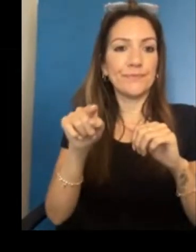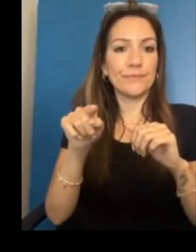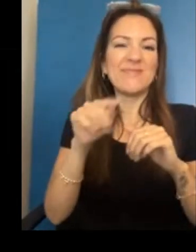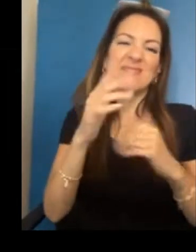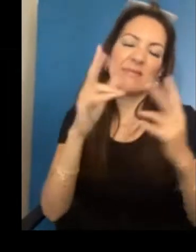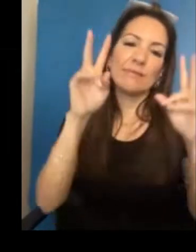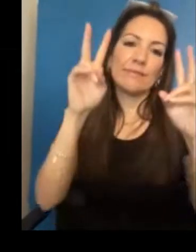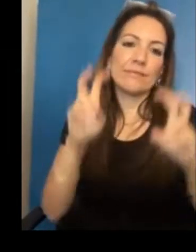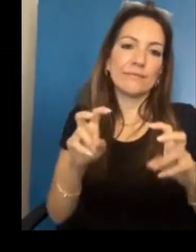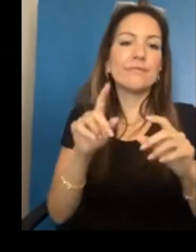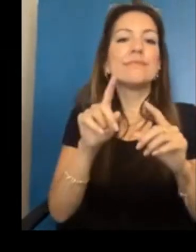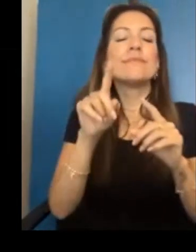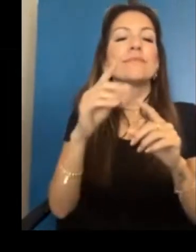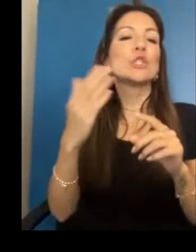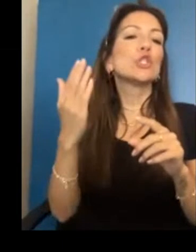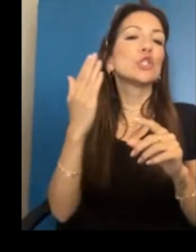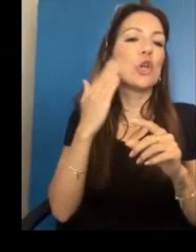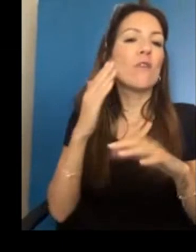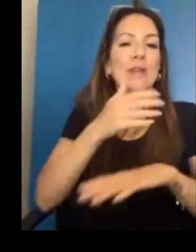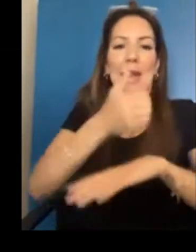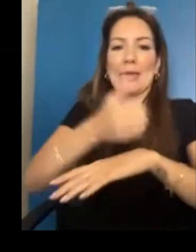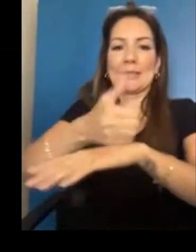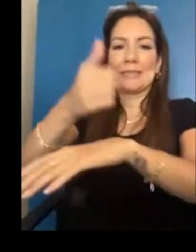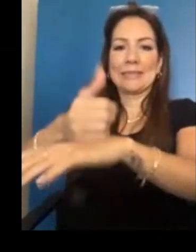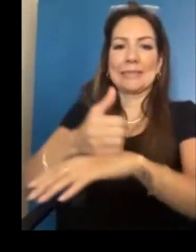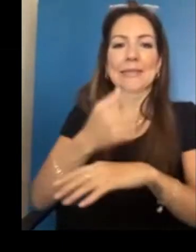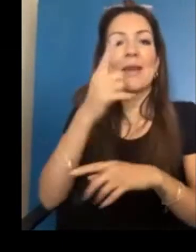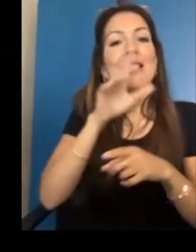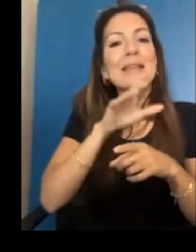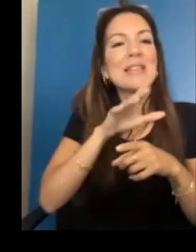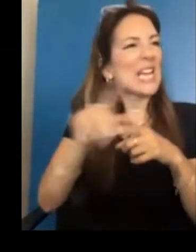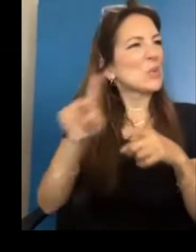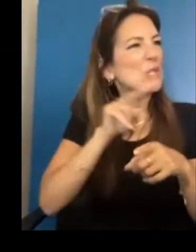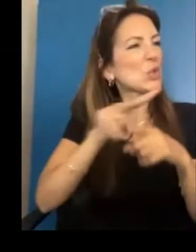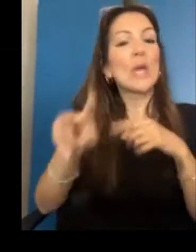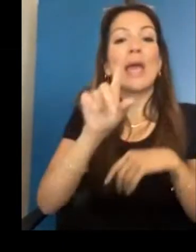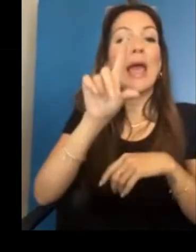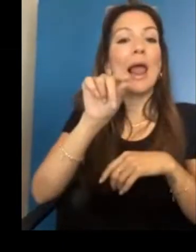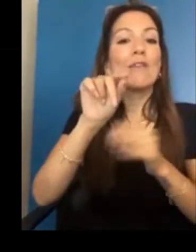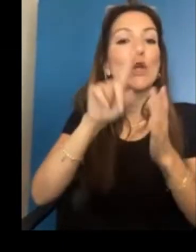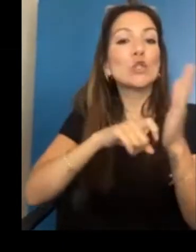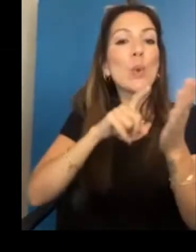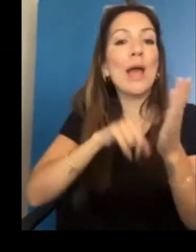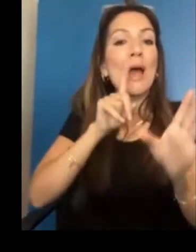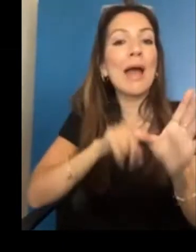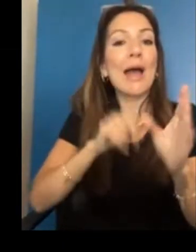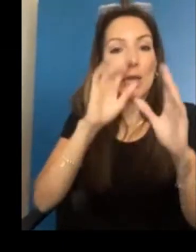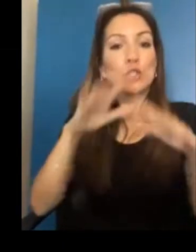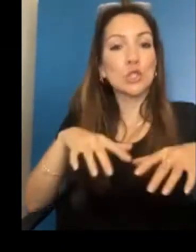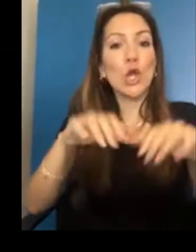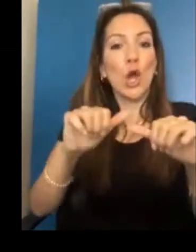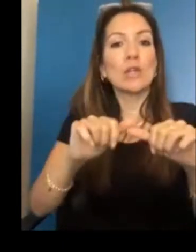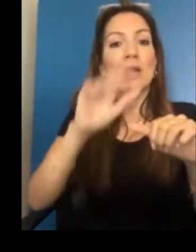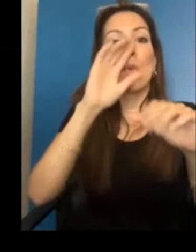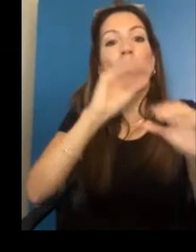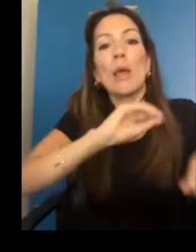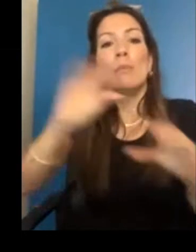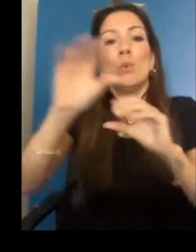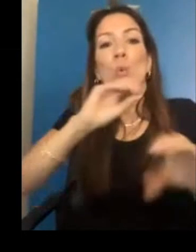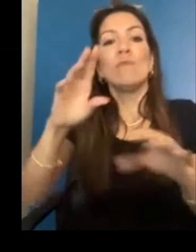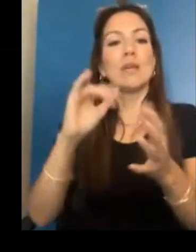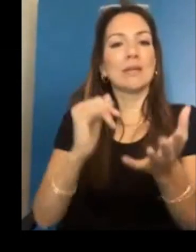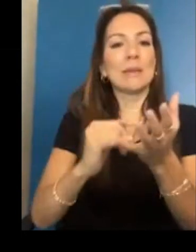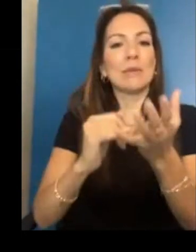soft landings, which I'll talk about in a moment, next week or week after next, 11th of July that commences, and then we're looking to do our moves in September and